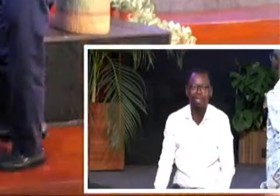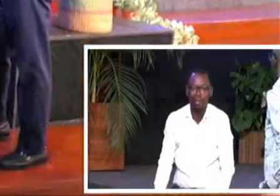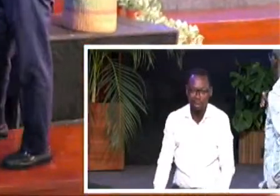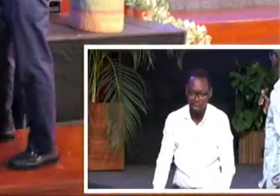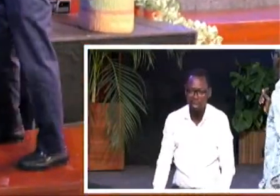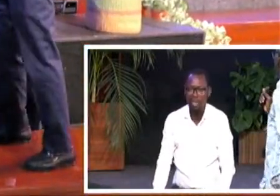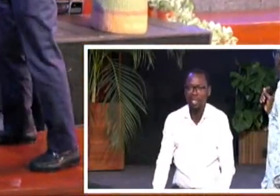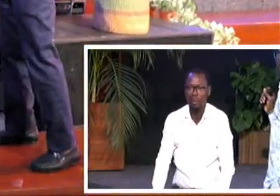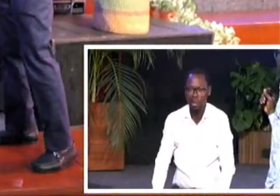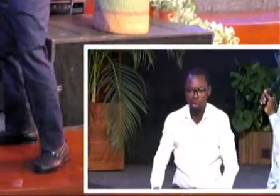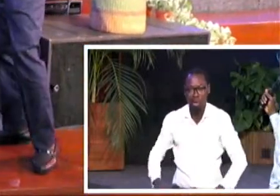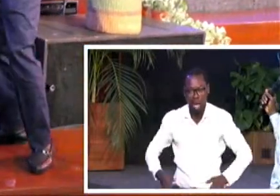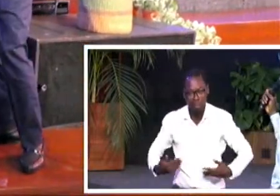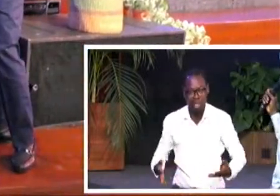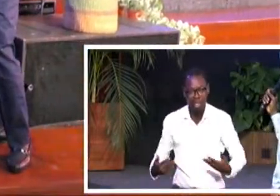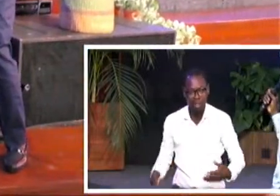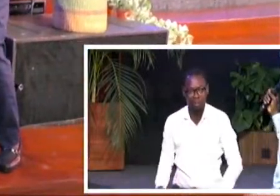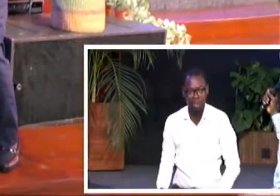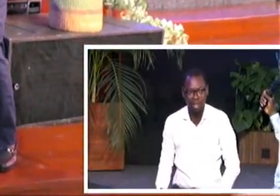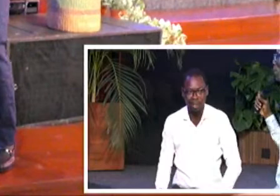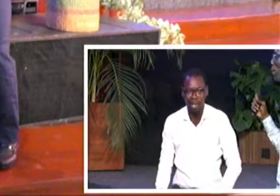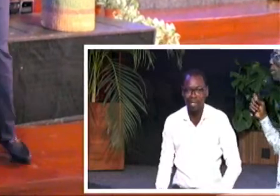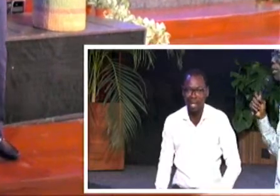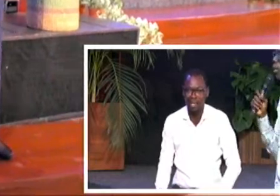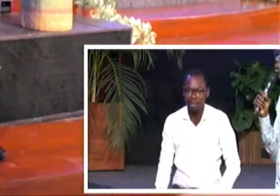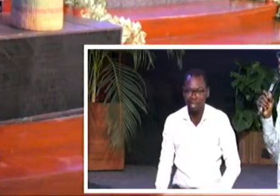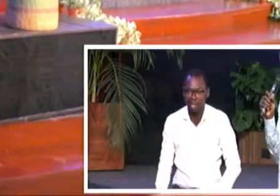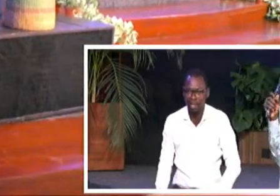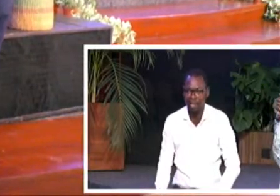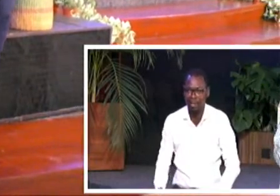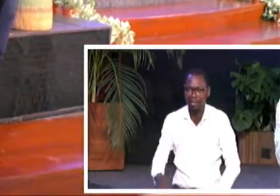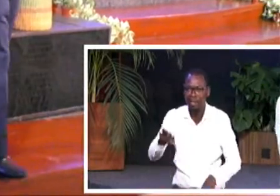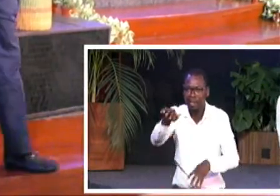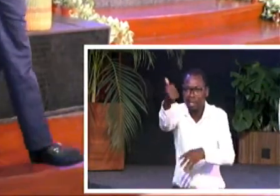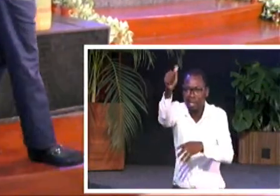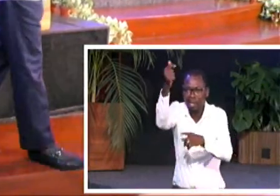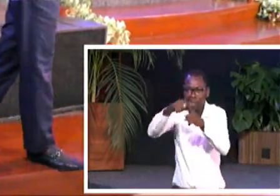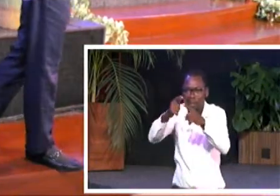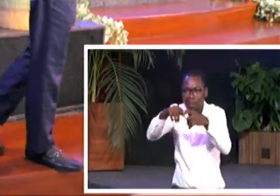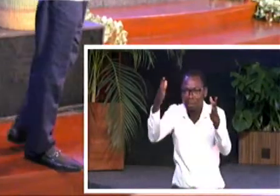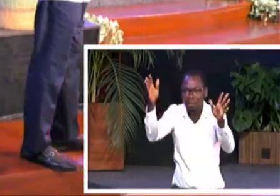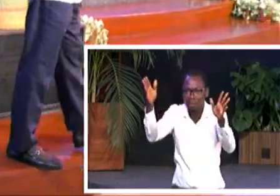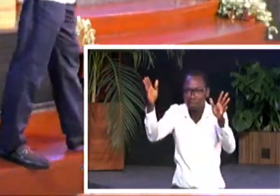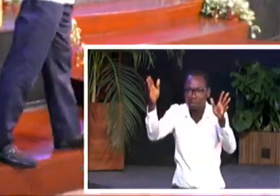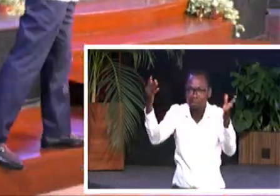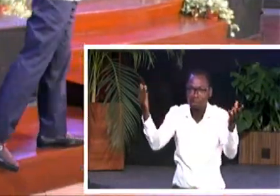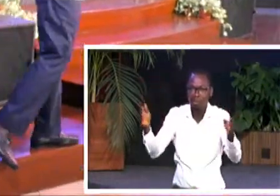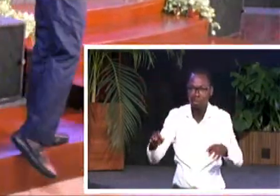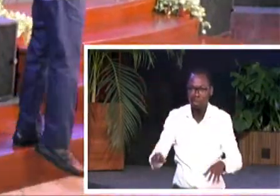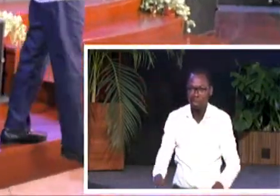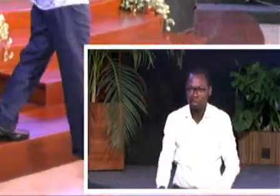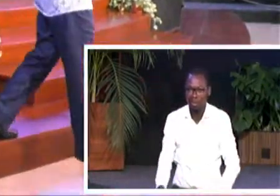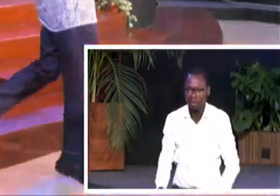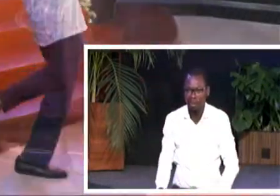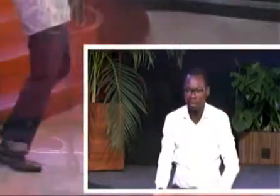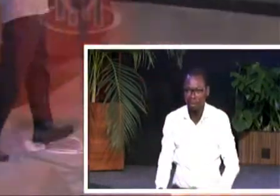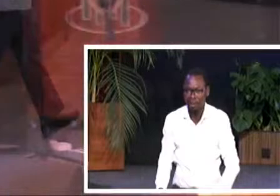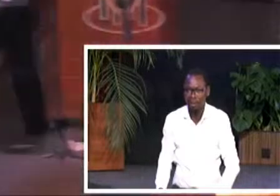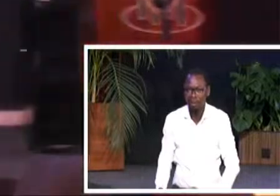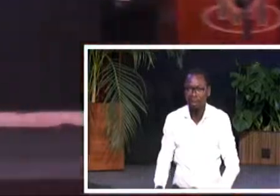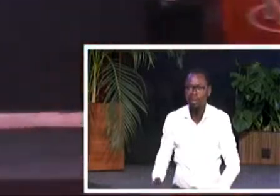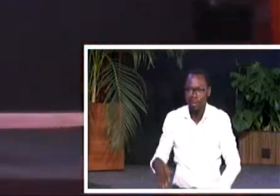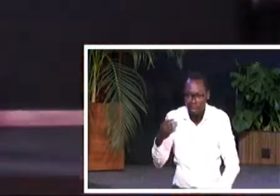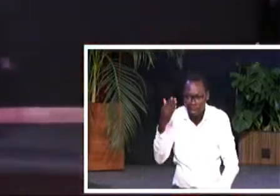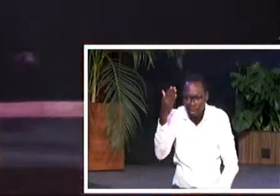Some give us wonderful, others happy. All right. Thank you all very much. You've been a wonderful, wonderful audience. We'd like to thank the New